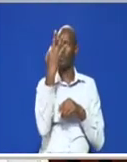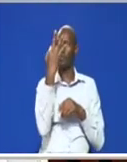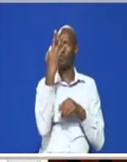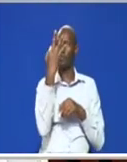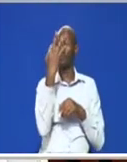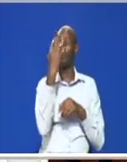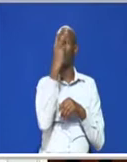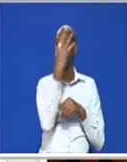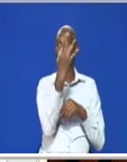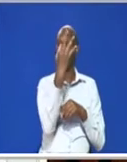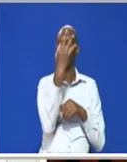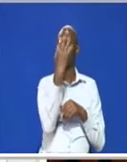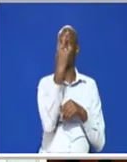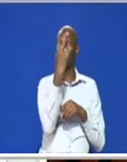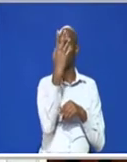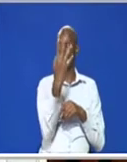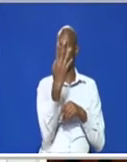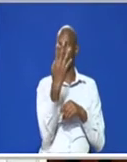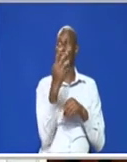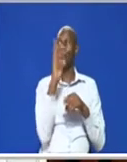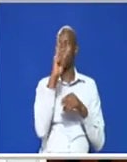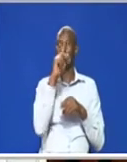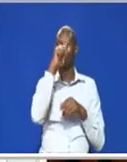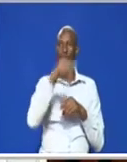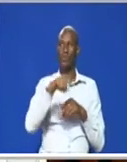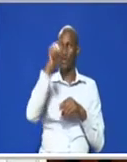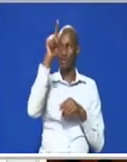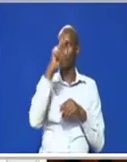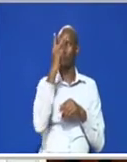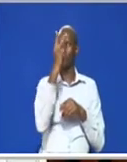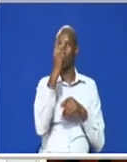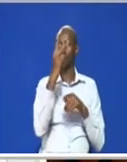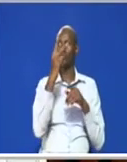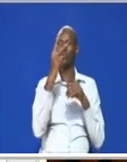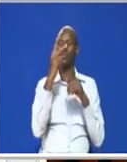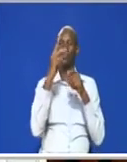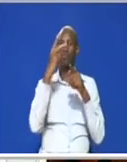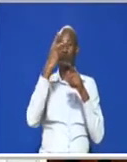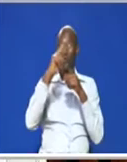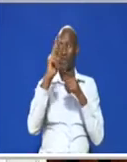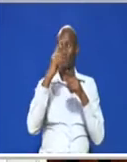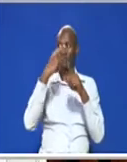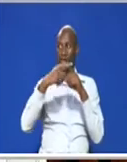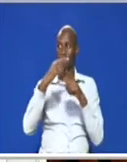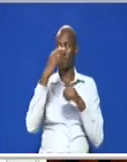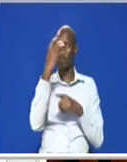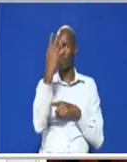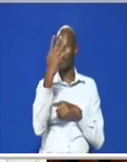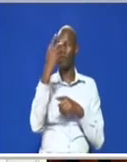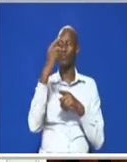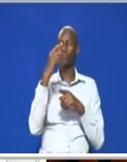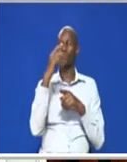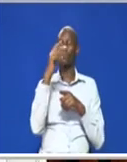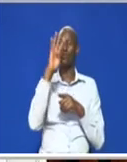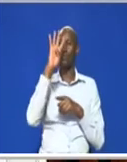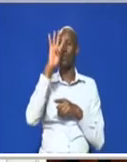be equal to the square root of 2 squared times 3 to power 4. To get